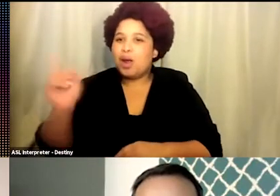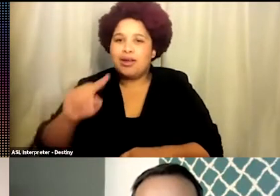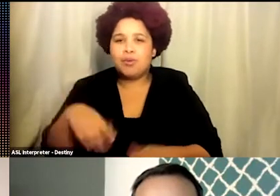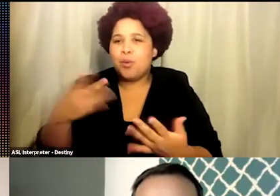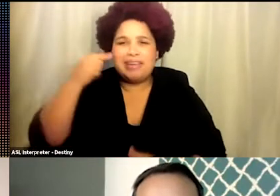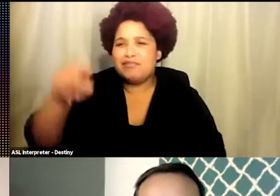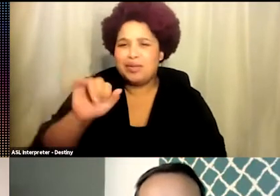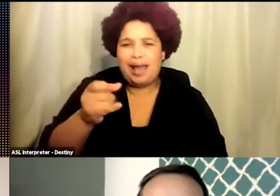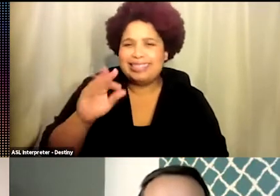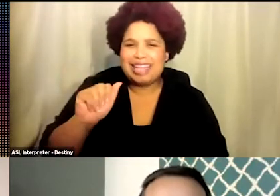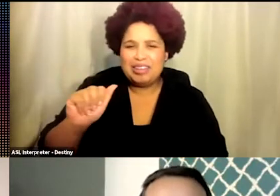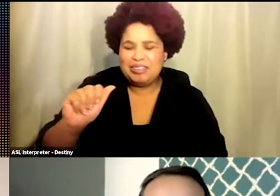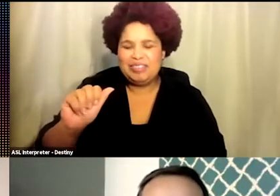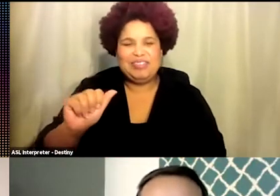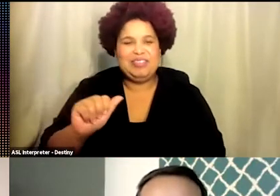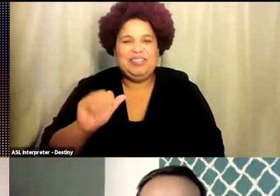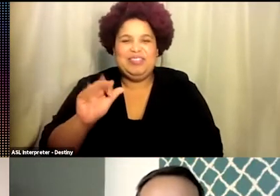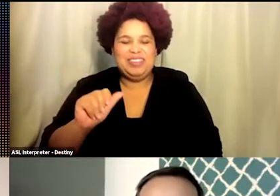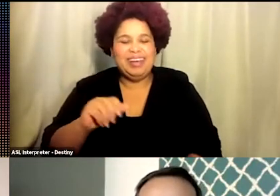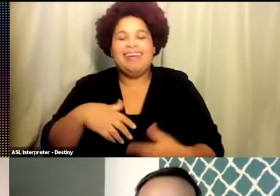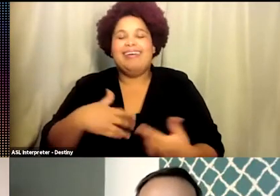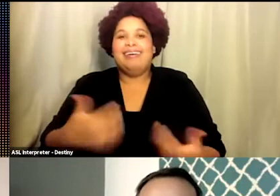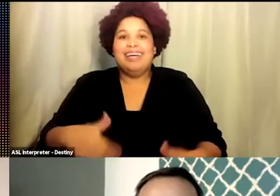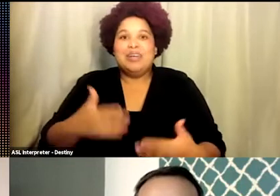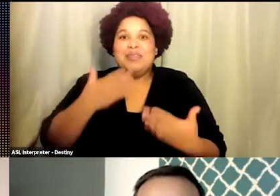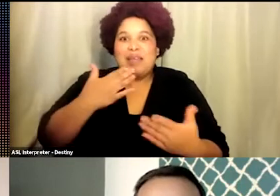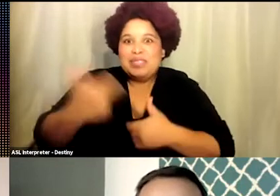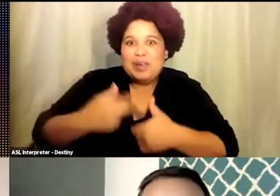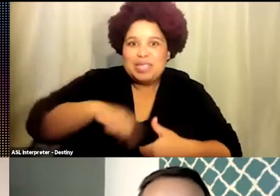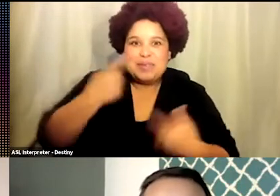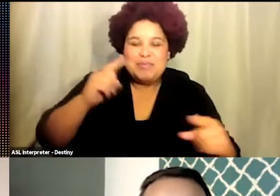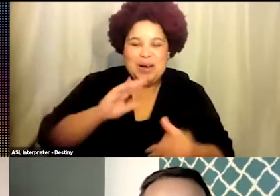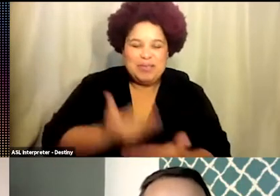waiting for you. Thank you for joining us when you finally get here today.